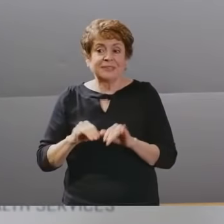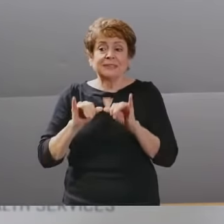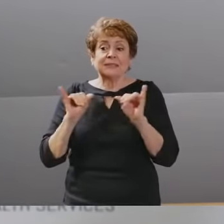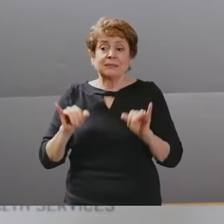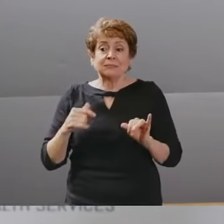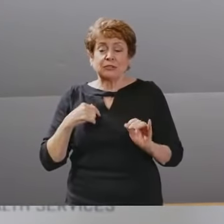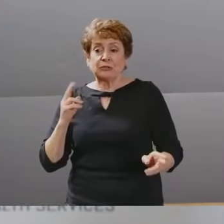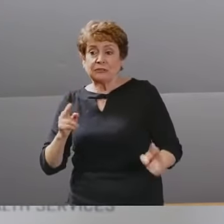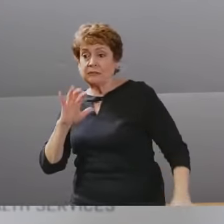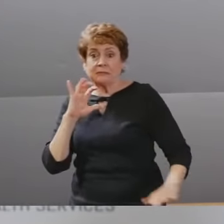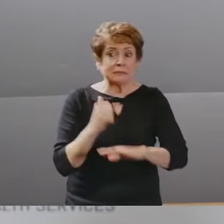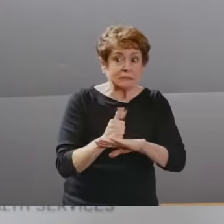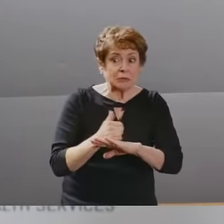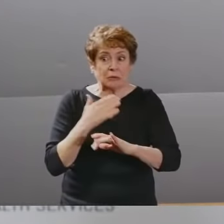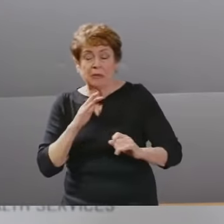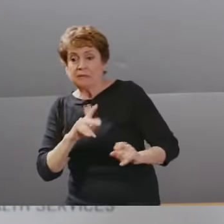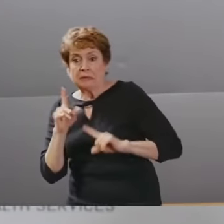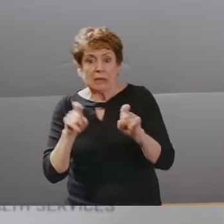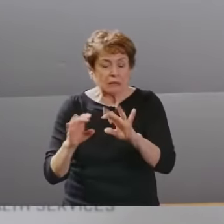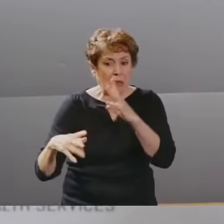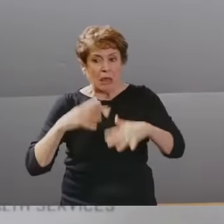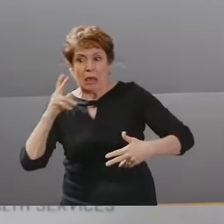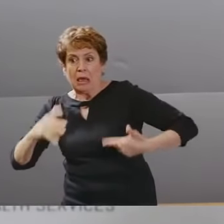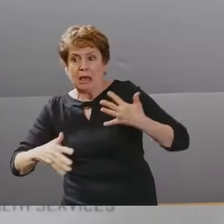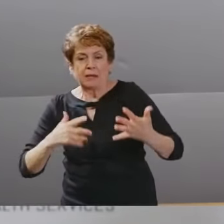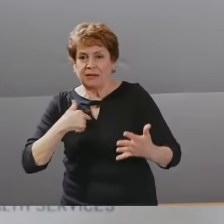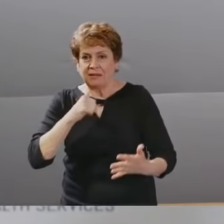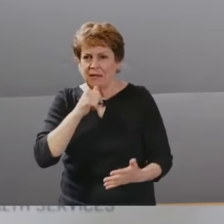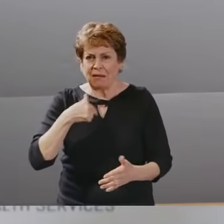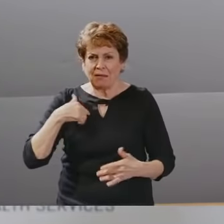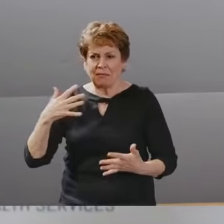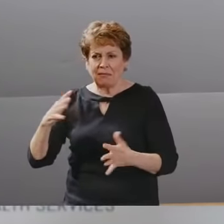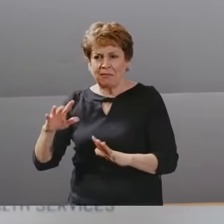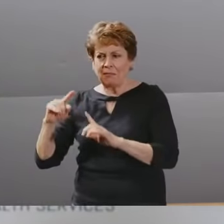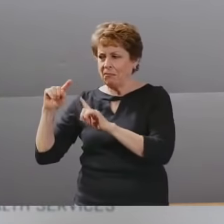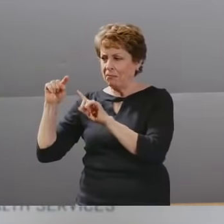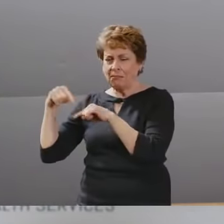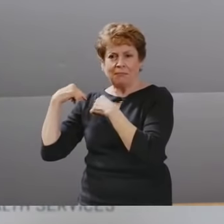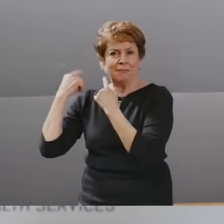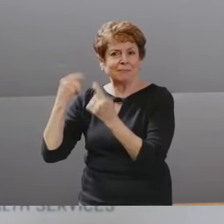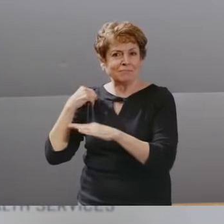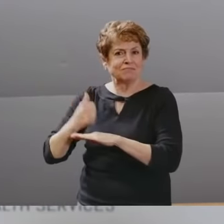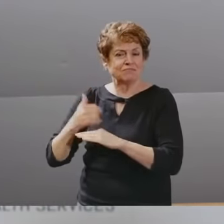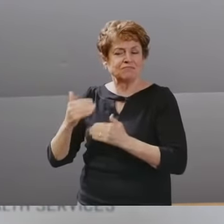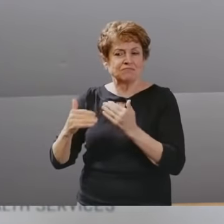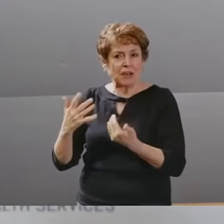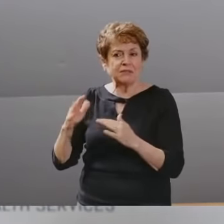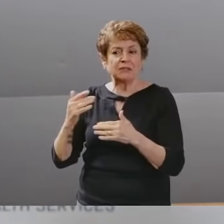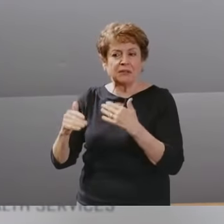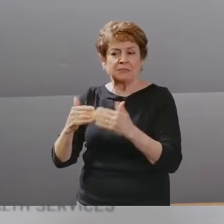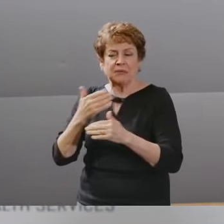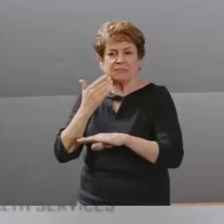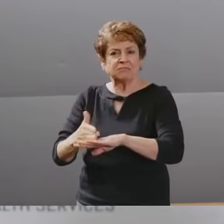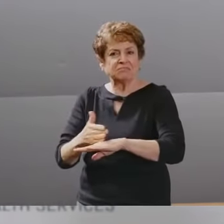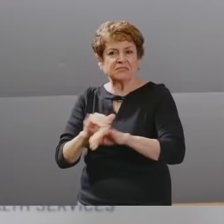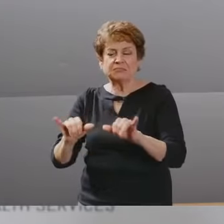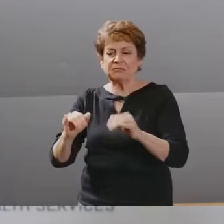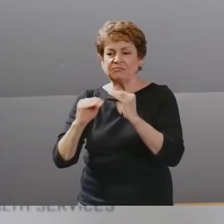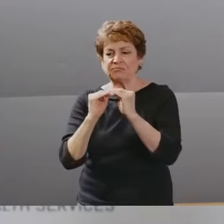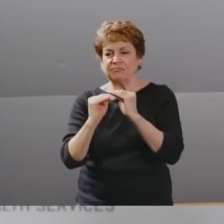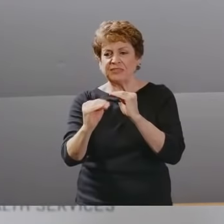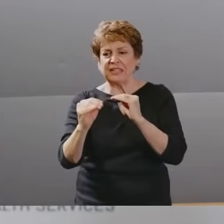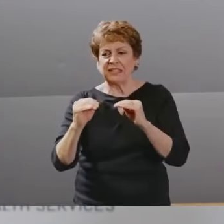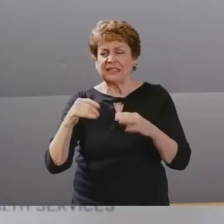or an exploration. And I also think the way we conduct things in Phoenix are different than in the city of